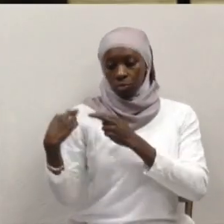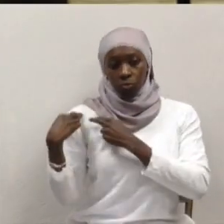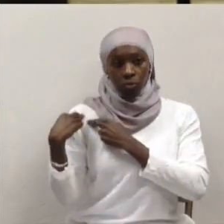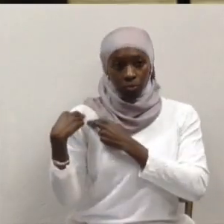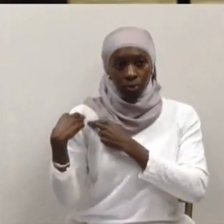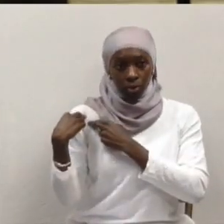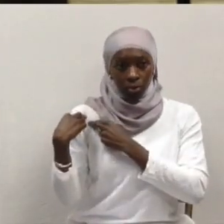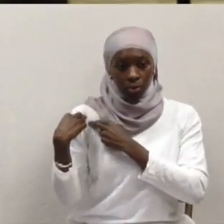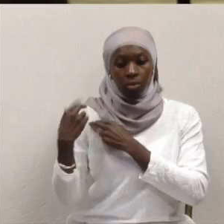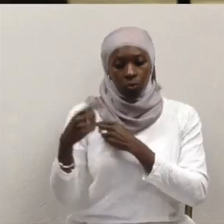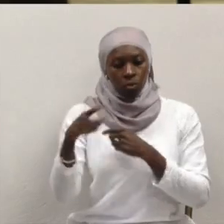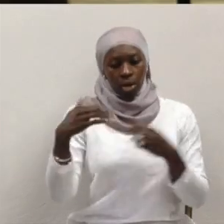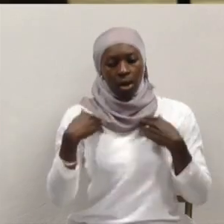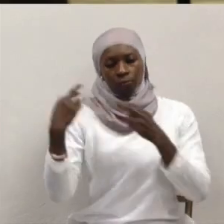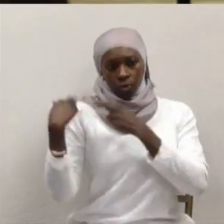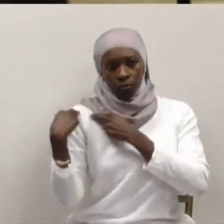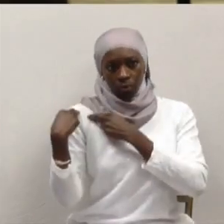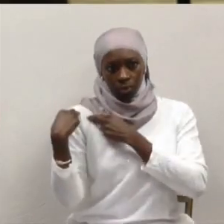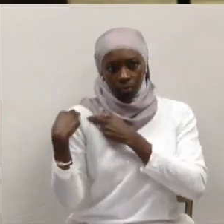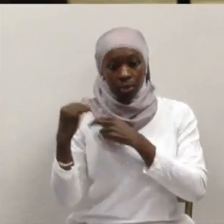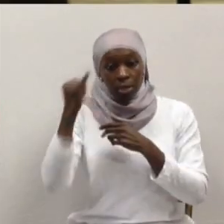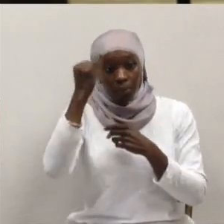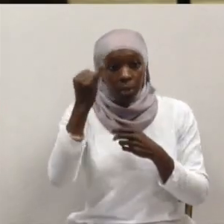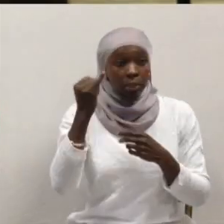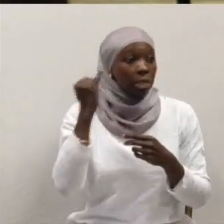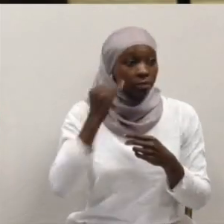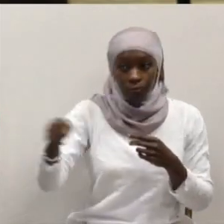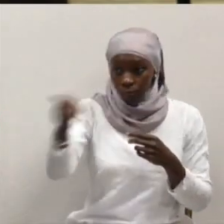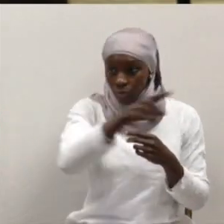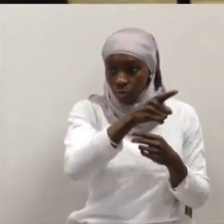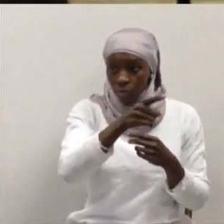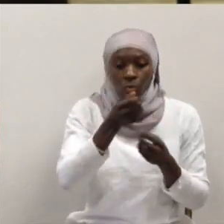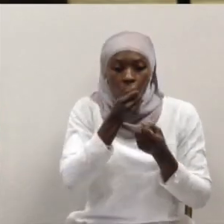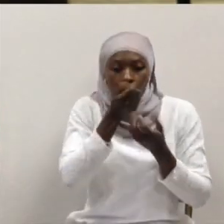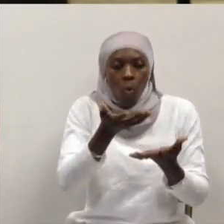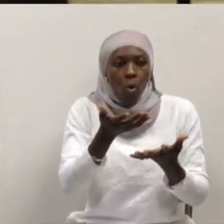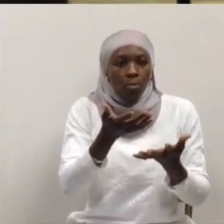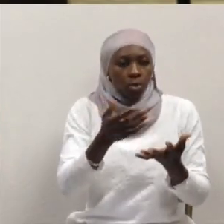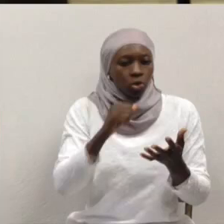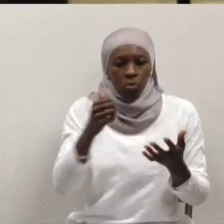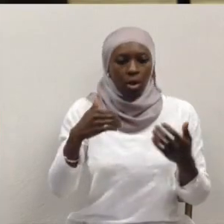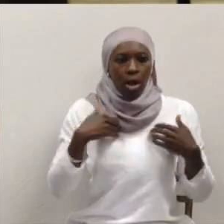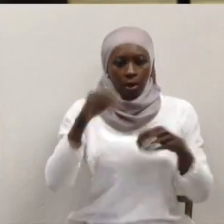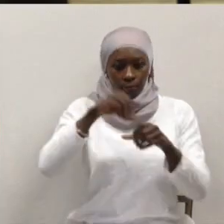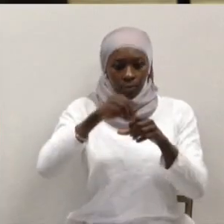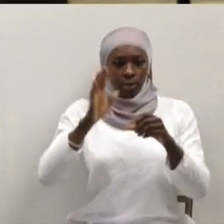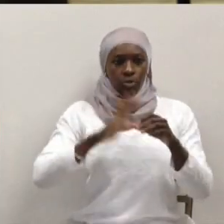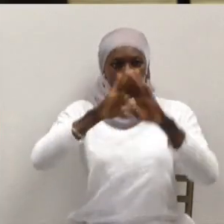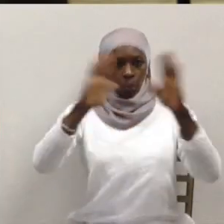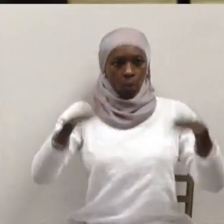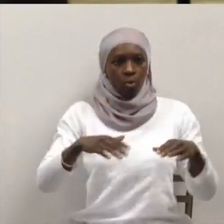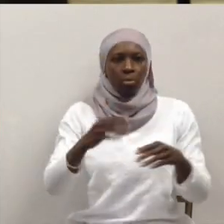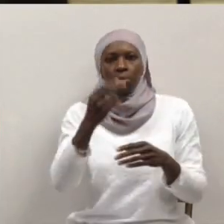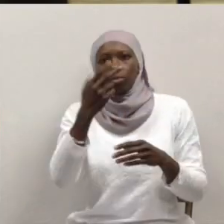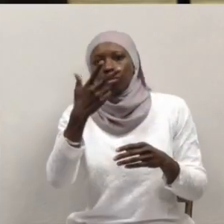responsibility. Imagine if you don't have the heat in your home for 3-4 nights. What